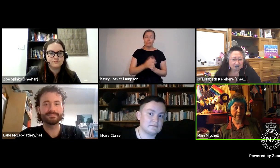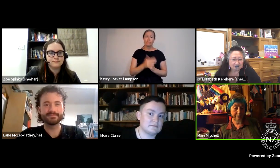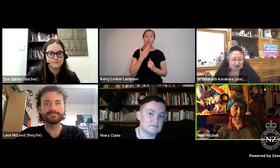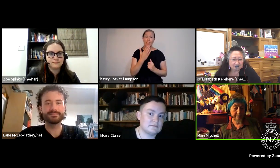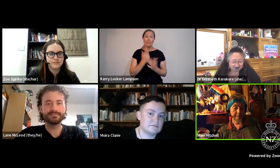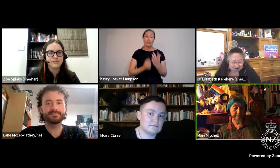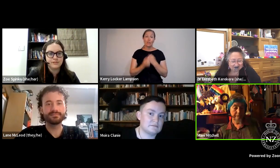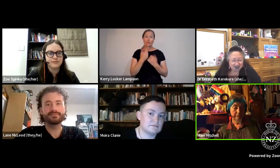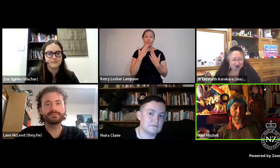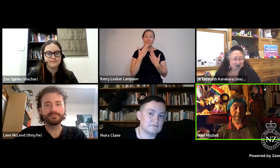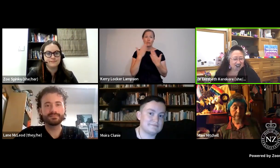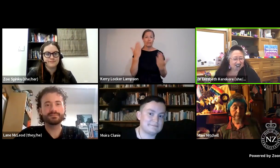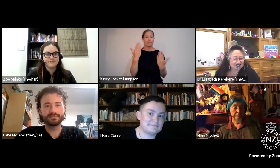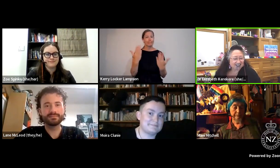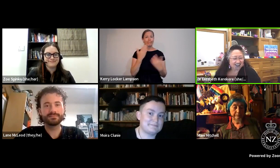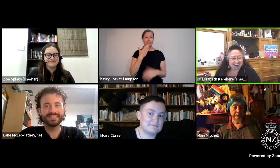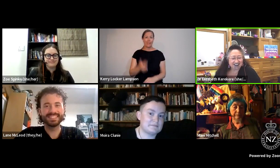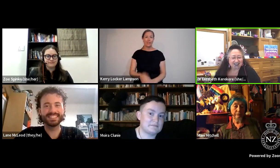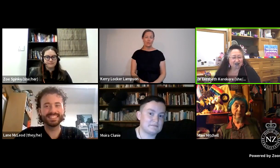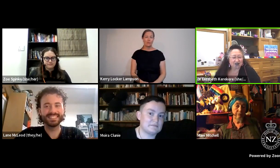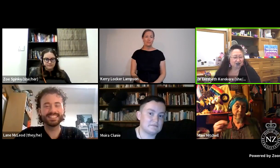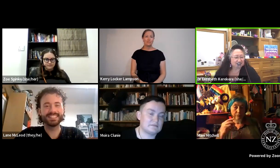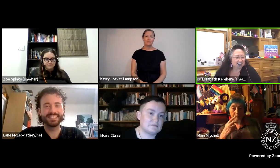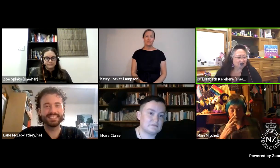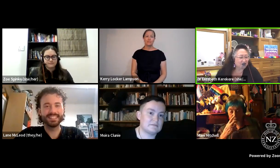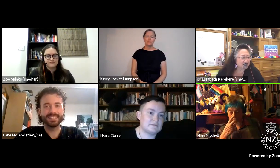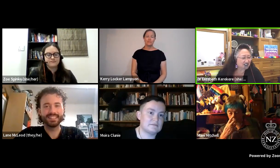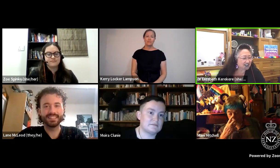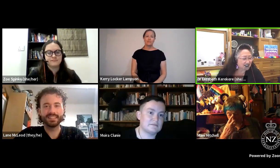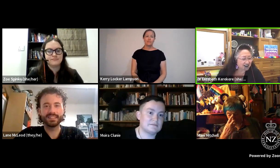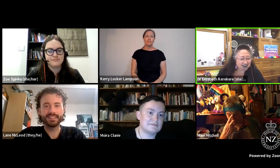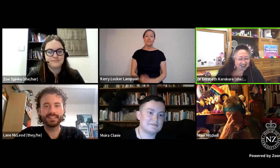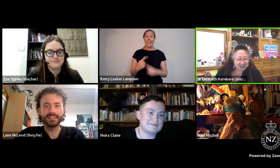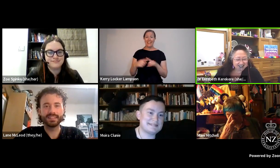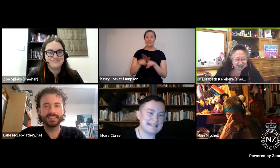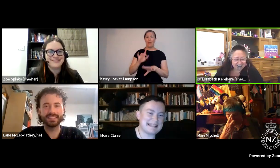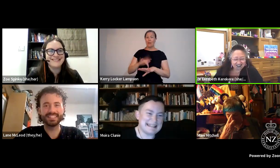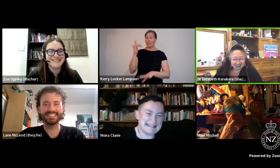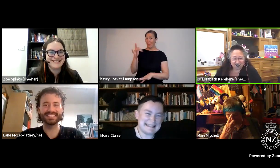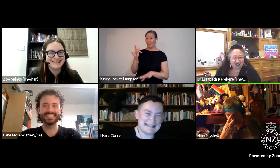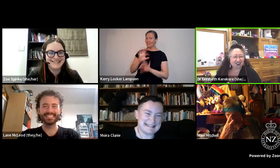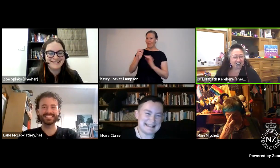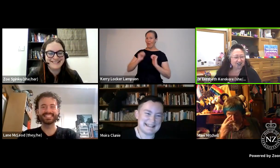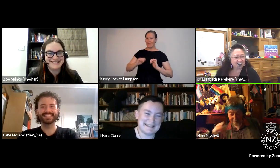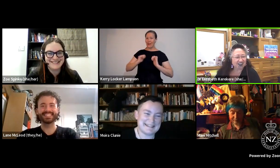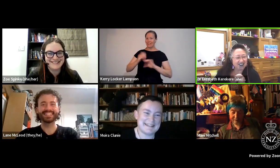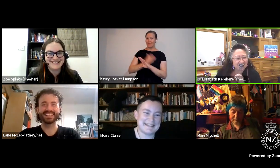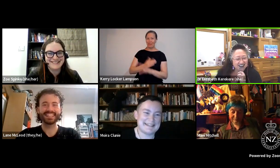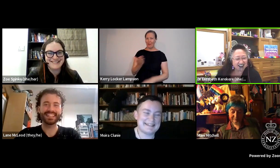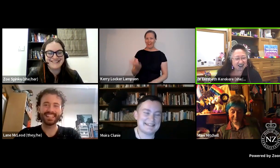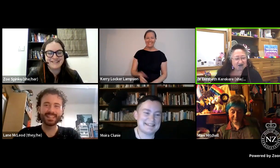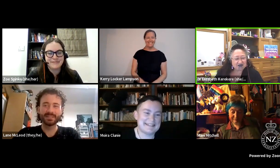speak. Kia ora. And of course, unrehearsed and totally on the